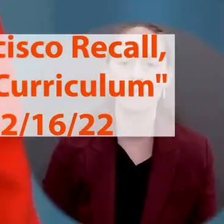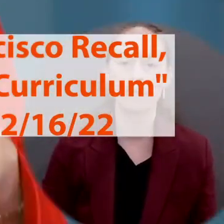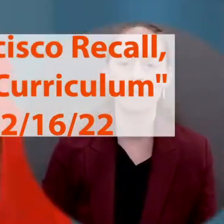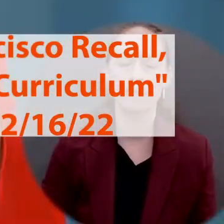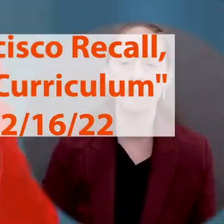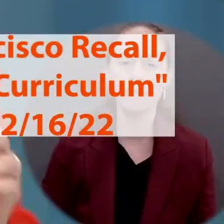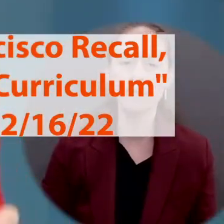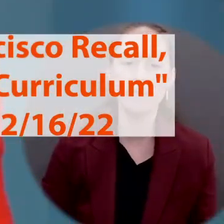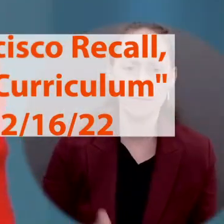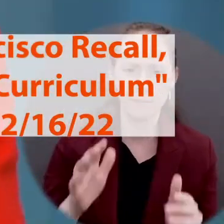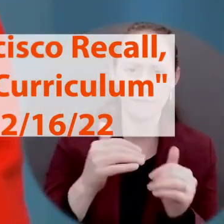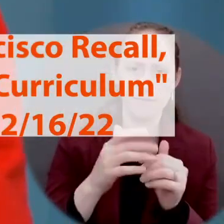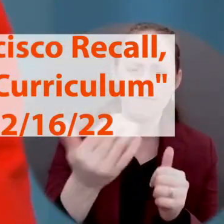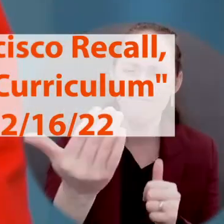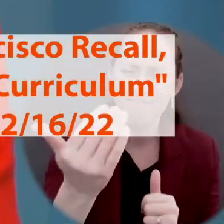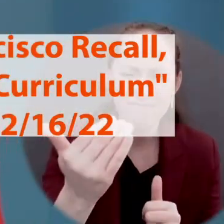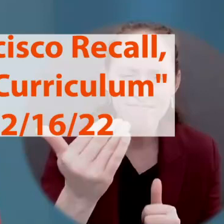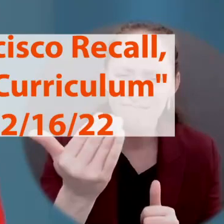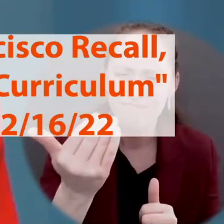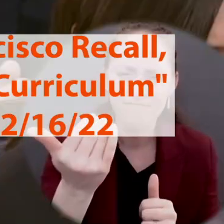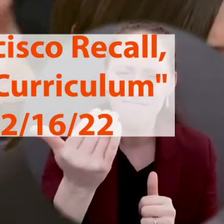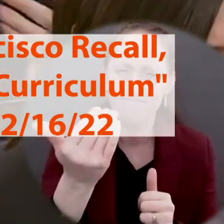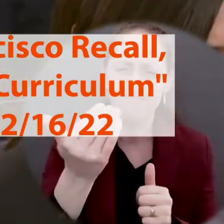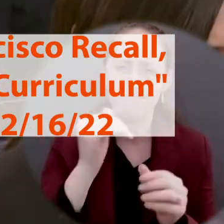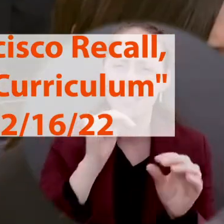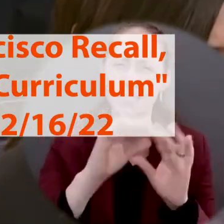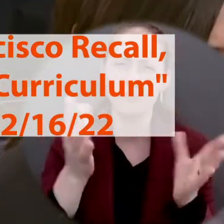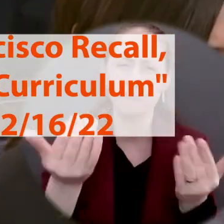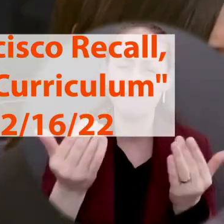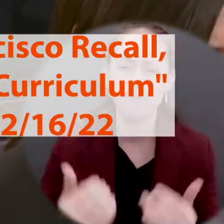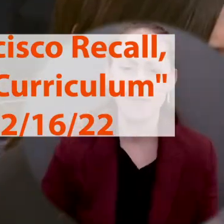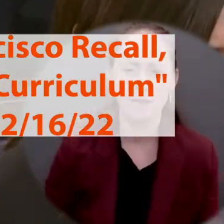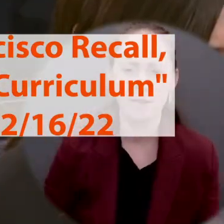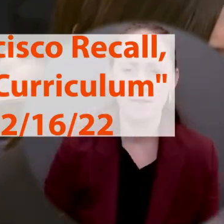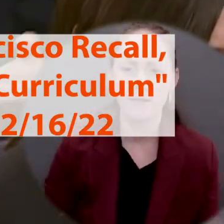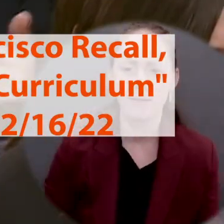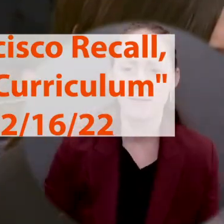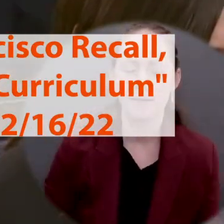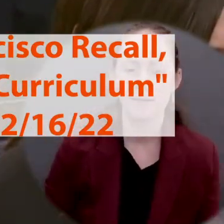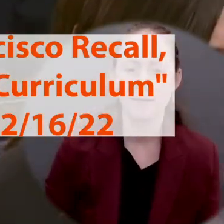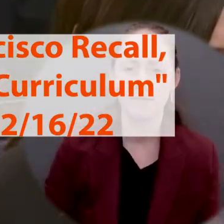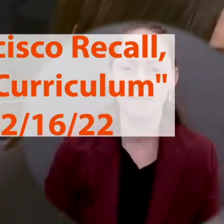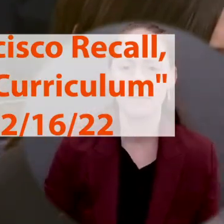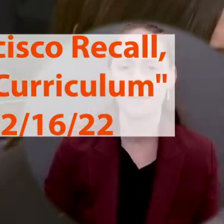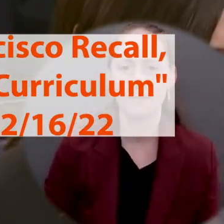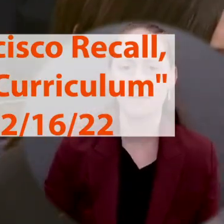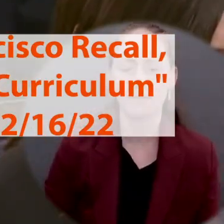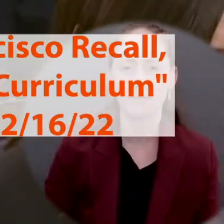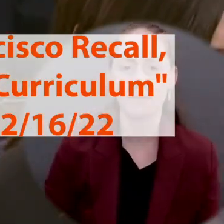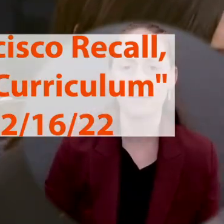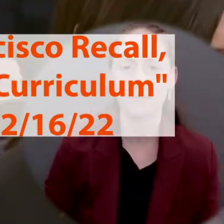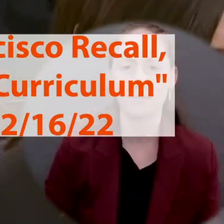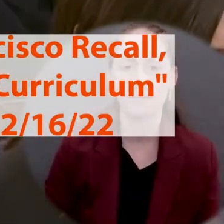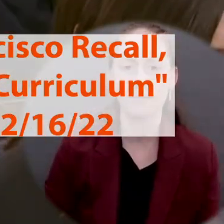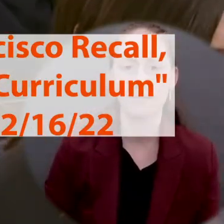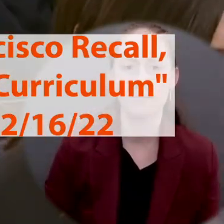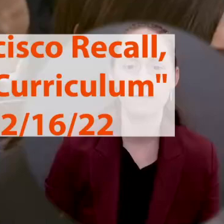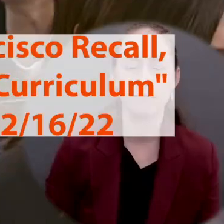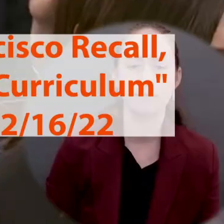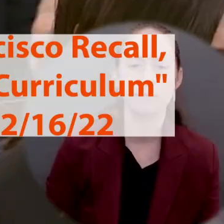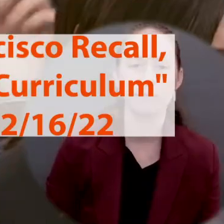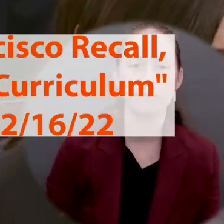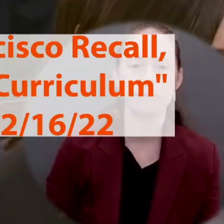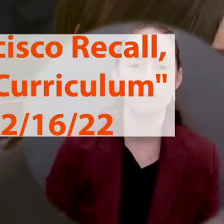me more about specifically. In San Francisco, specifically, there was controversy over the renaming of schools. There